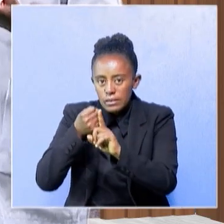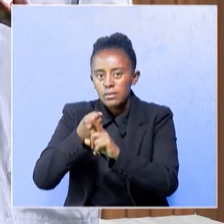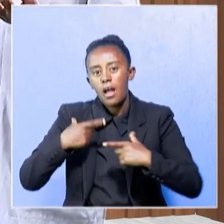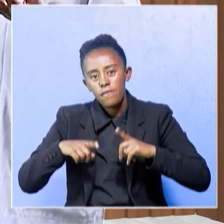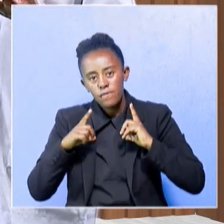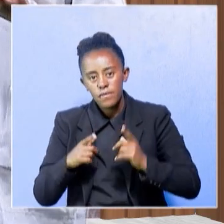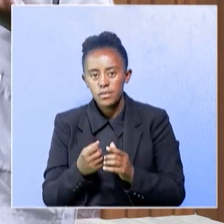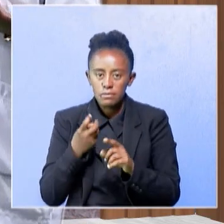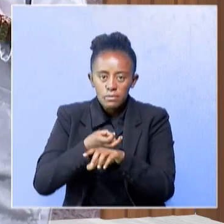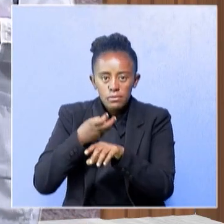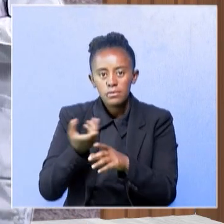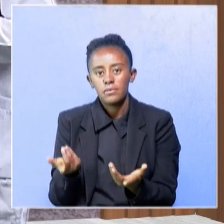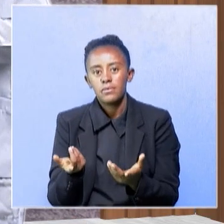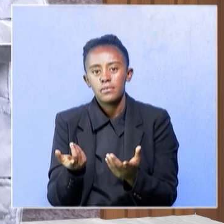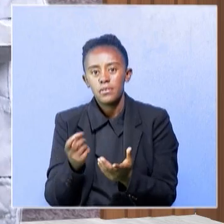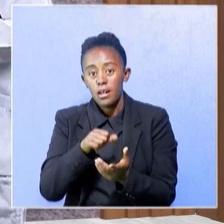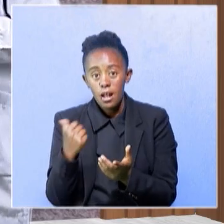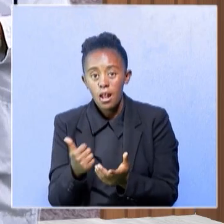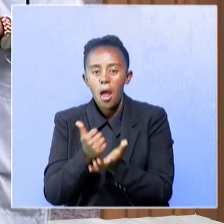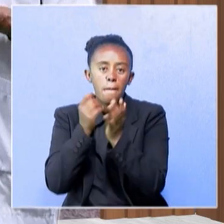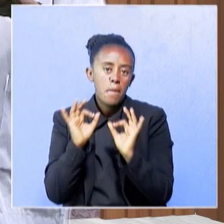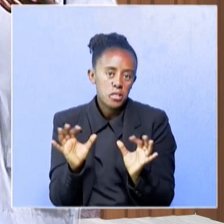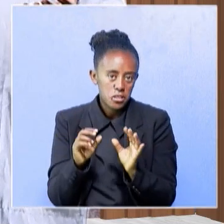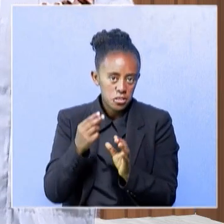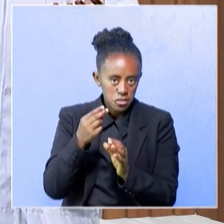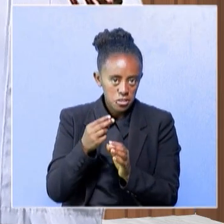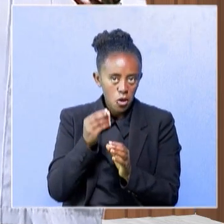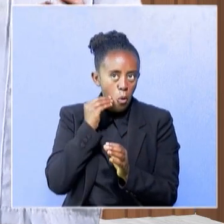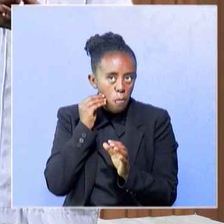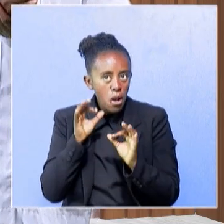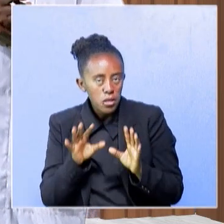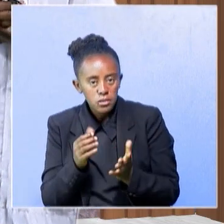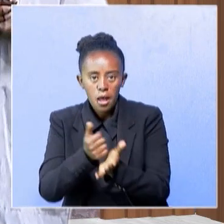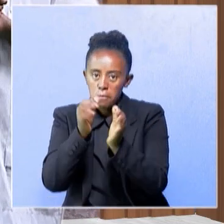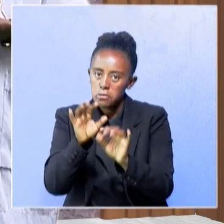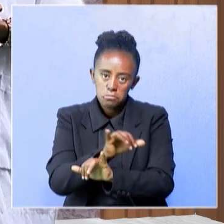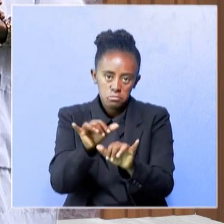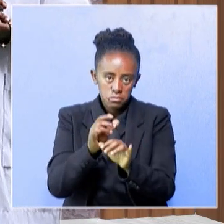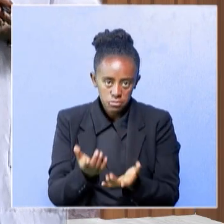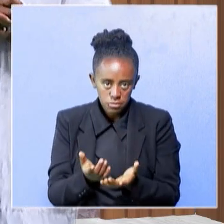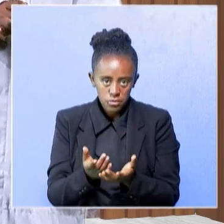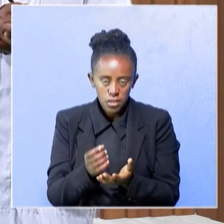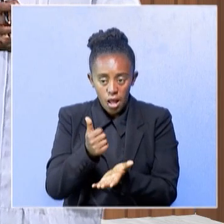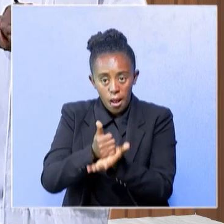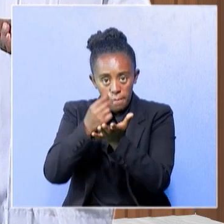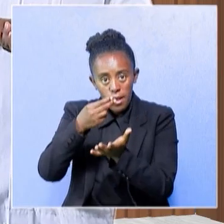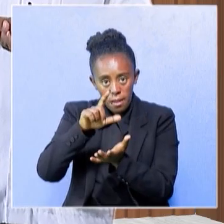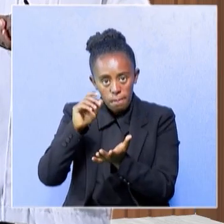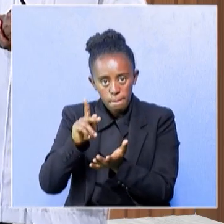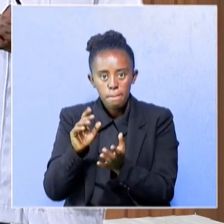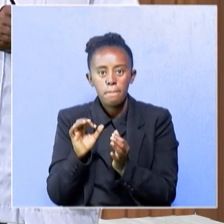life. The other one is that is helpless, definitely. Homeless and helpless. That's why those people who do not have any